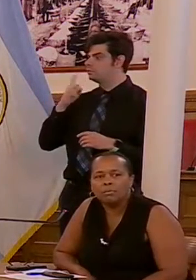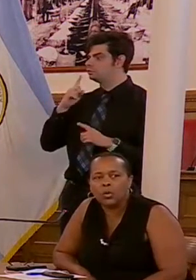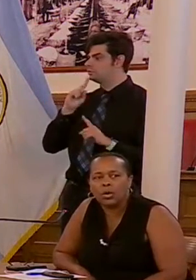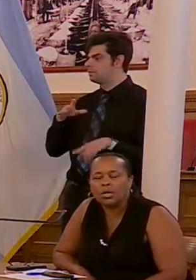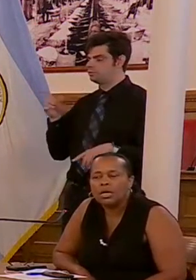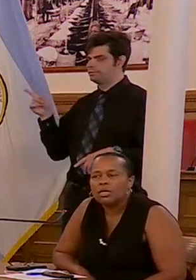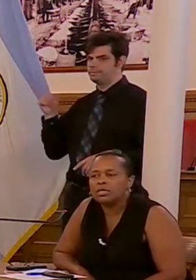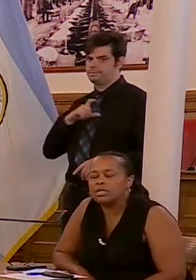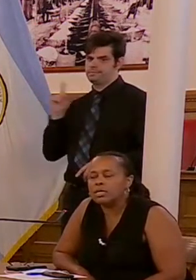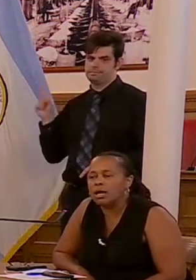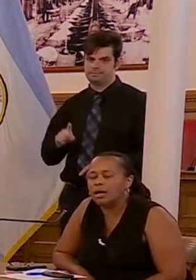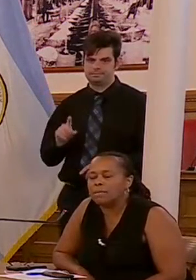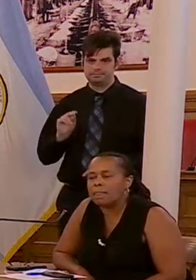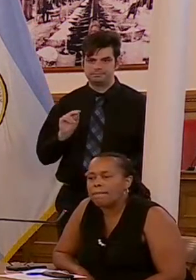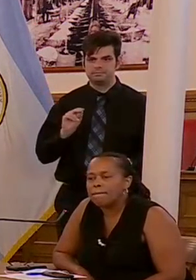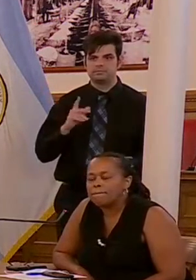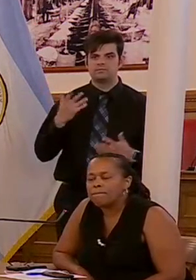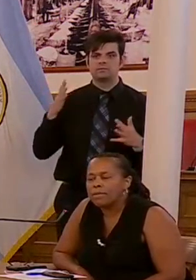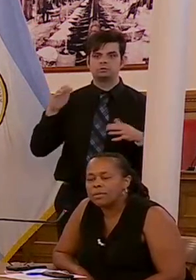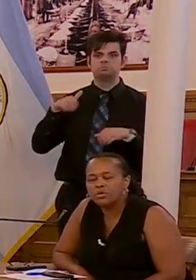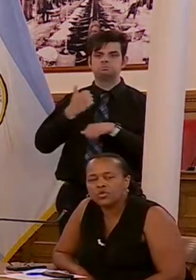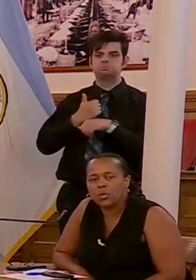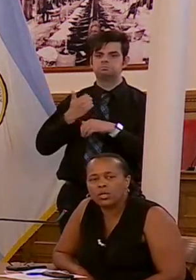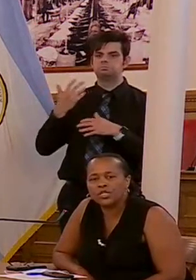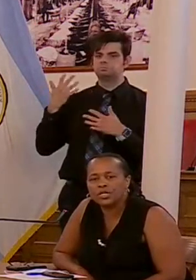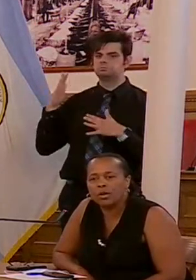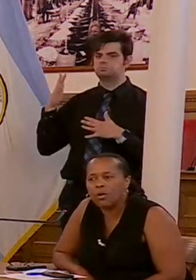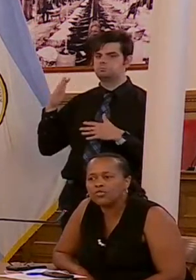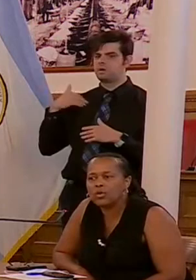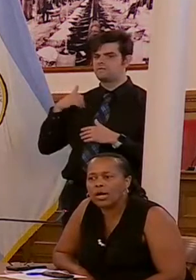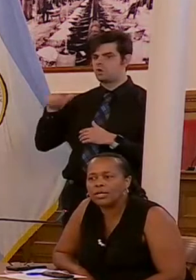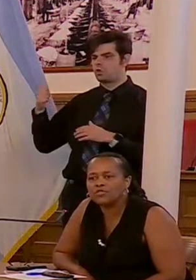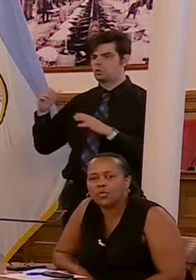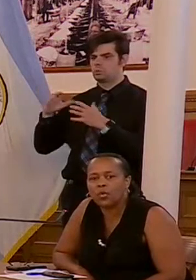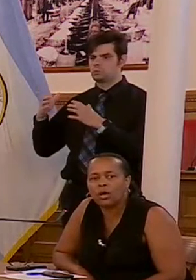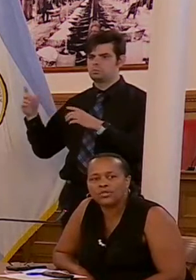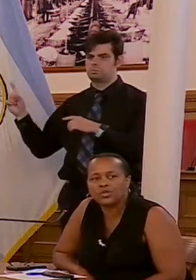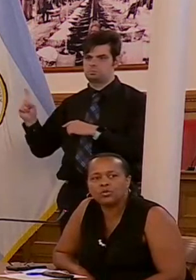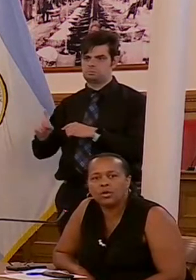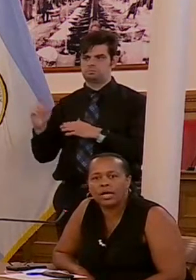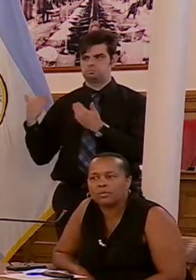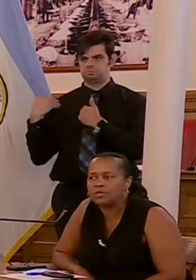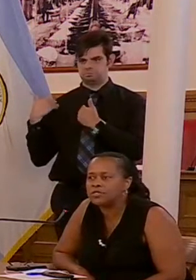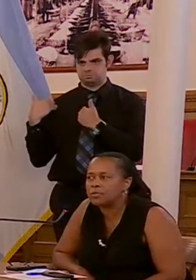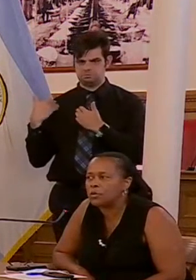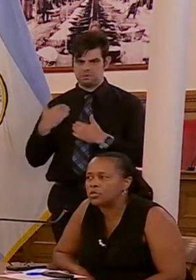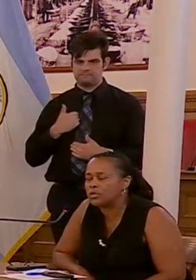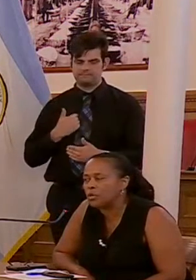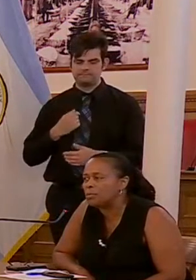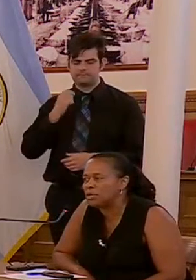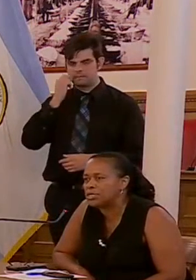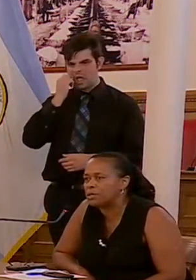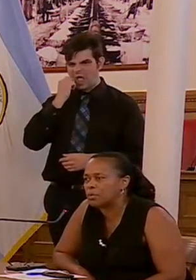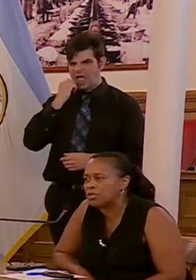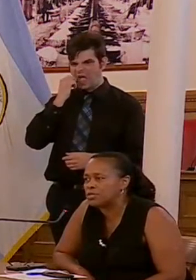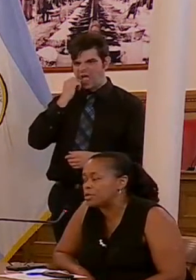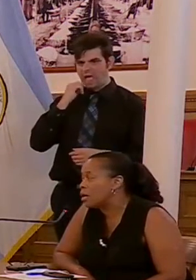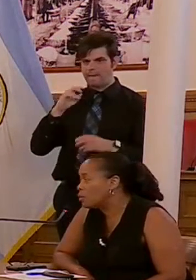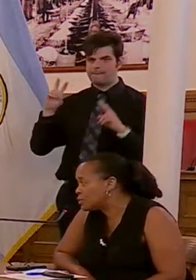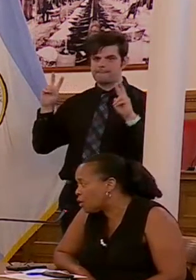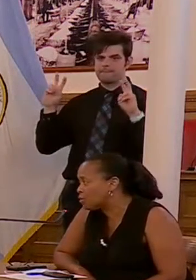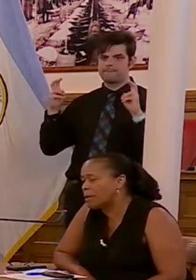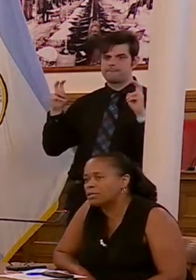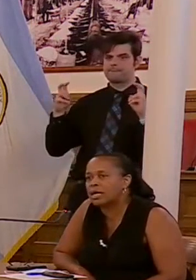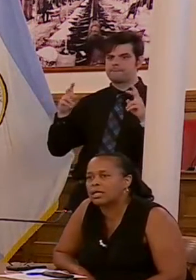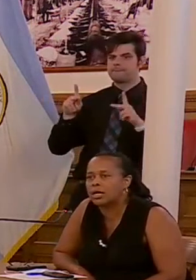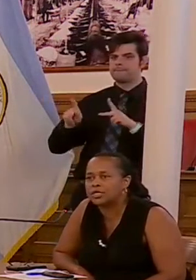that more. The People's Coalition also asked for us to look at a participatory budgeting process.